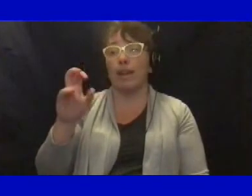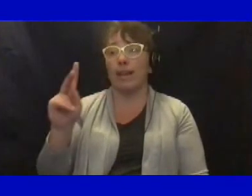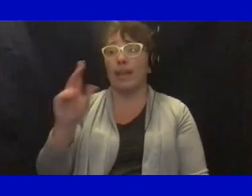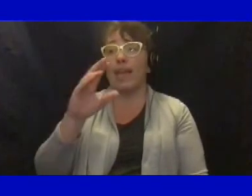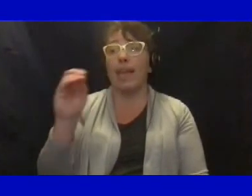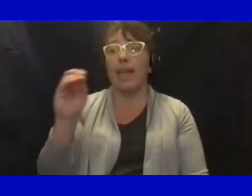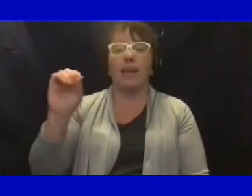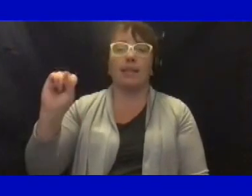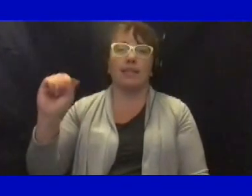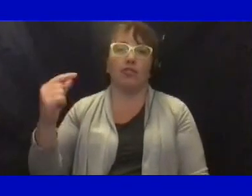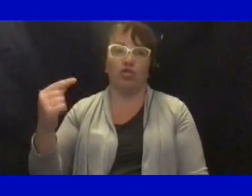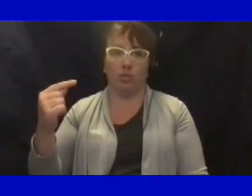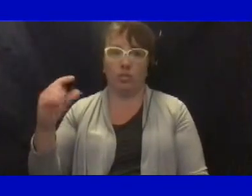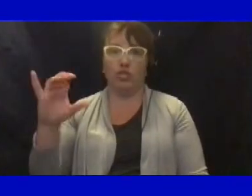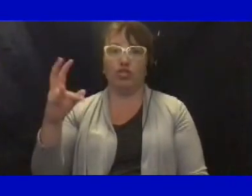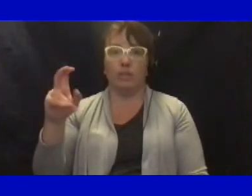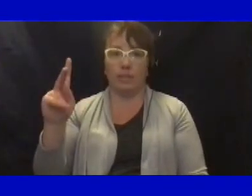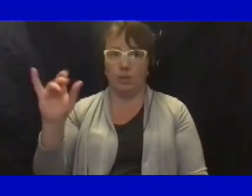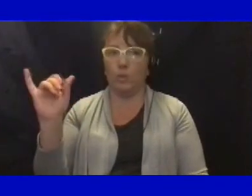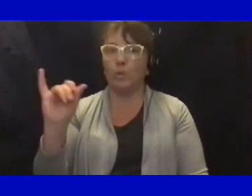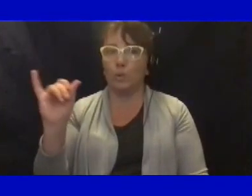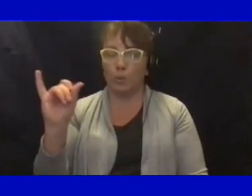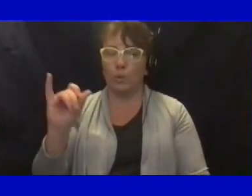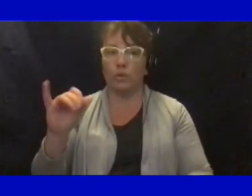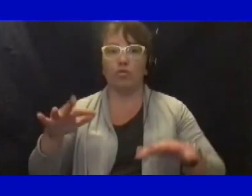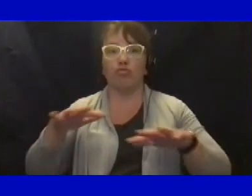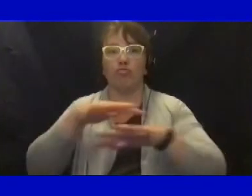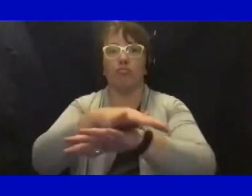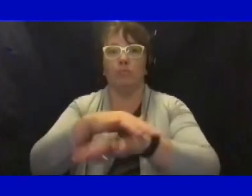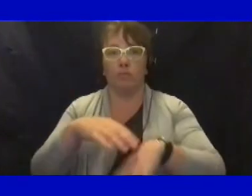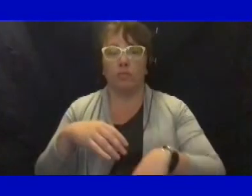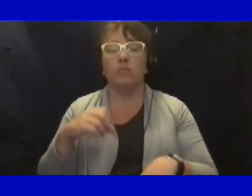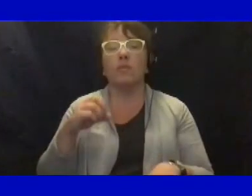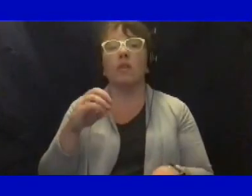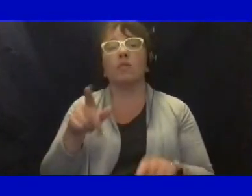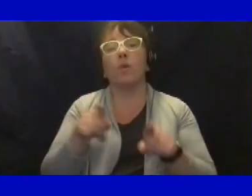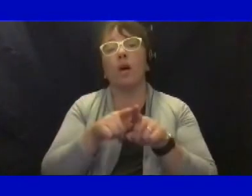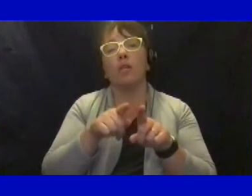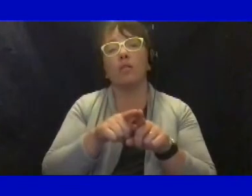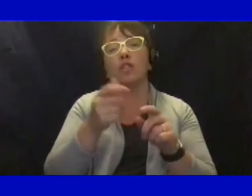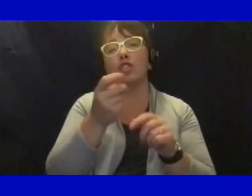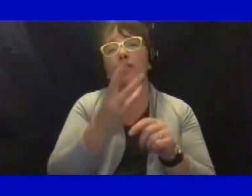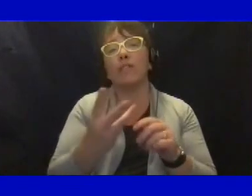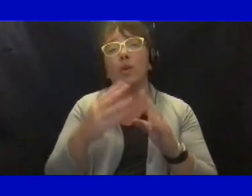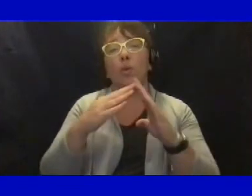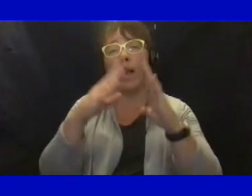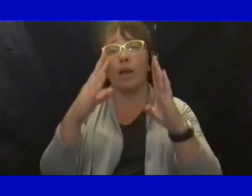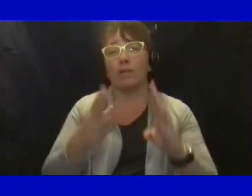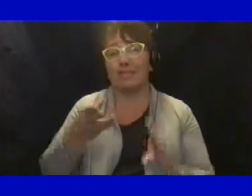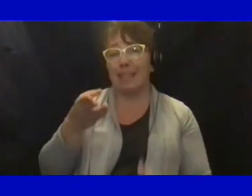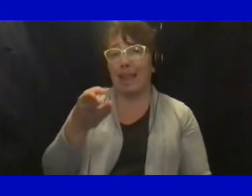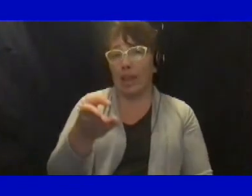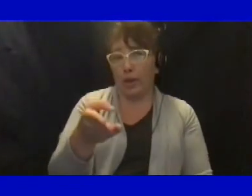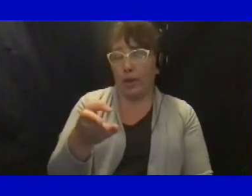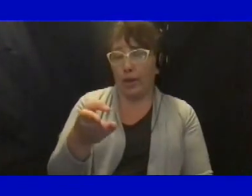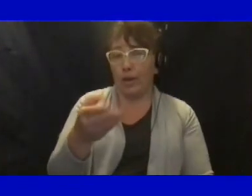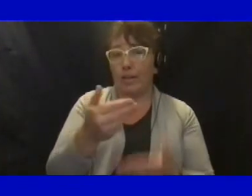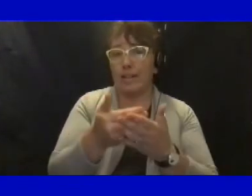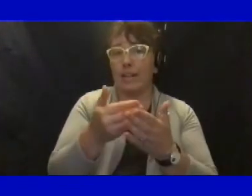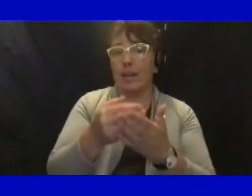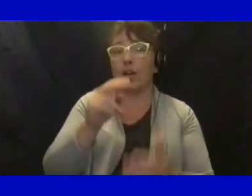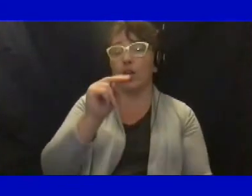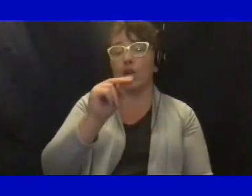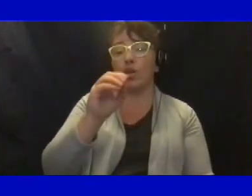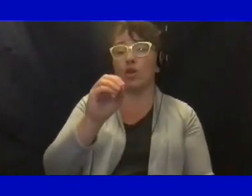have Noble, where Noble Creek comes down, and there's a couple houses right at the edge of Noble Creek that will have to